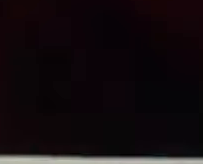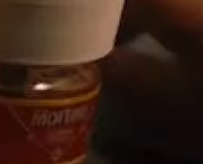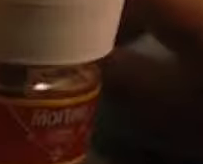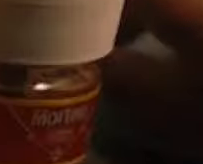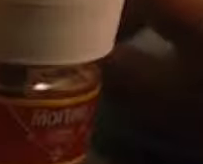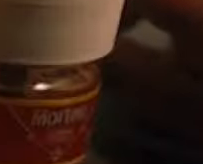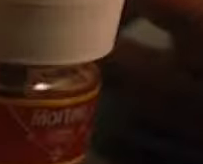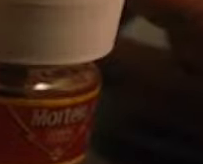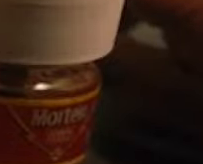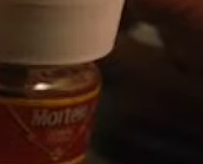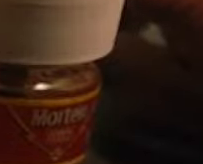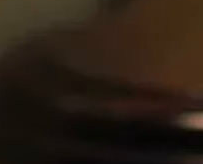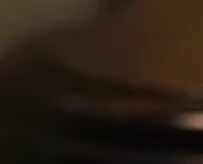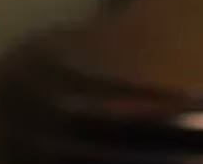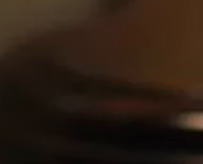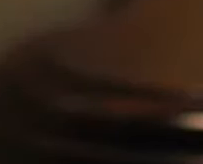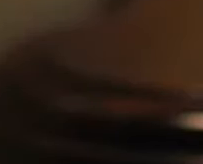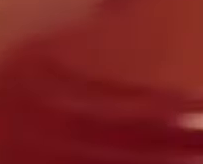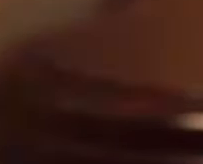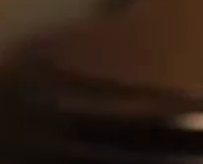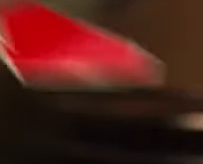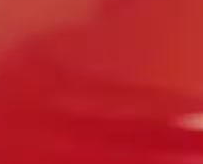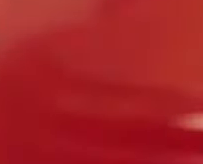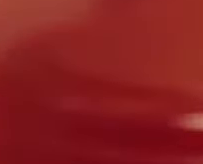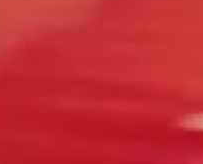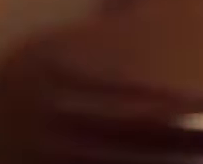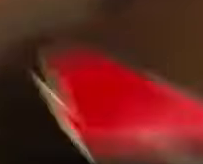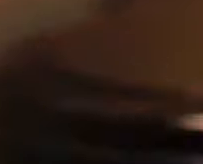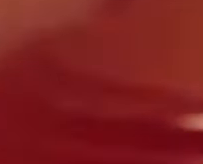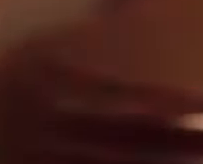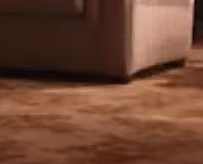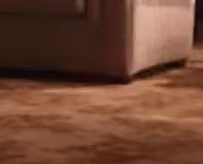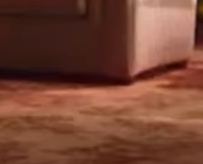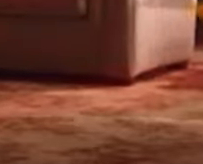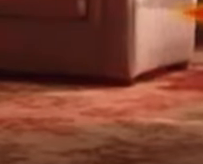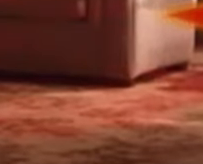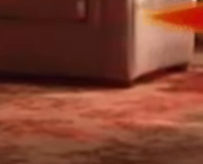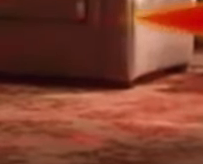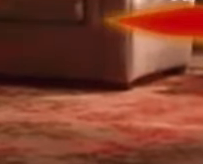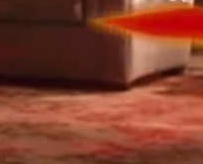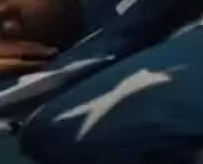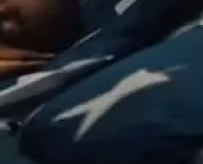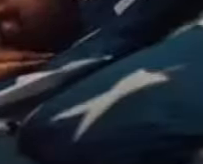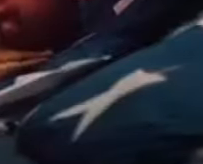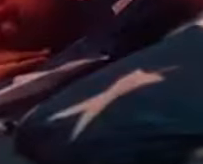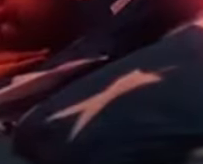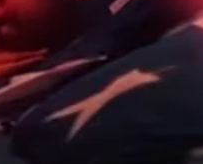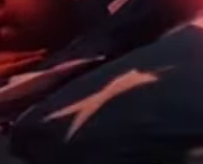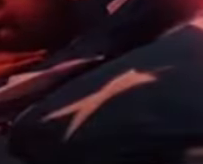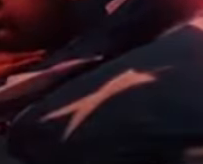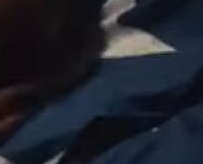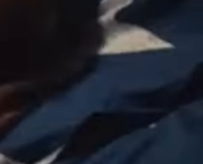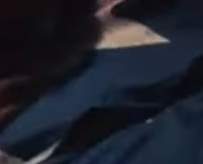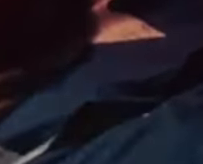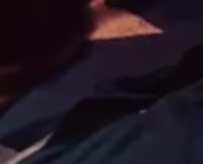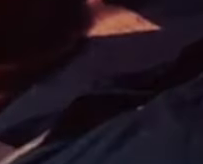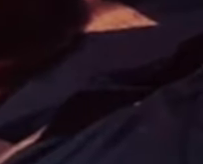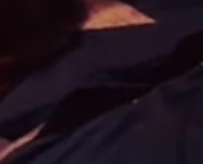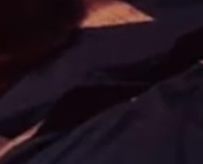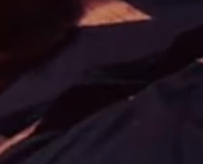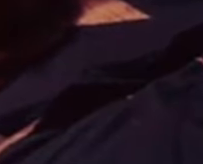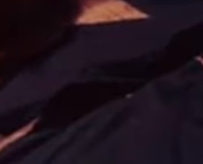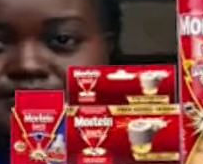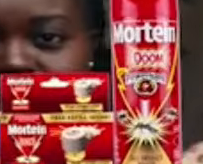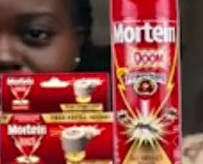liquid electronic device reaches every corner, giving your loved ones a peaceful sleep. Together, we can fight to